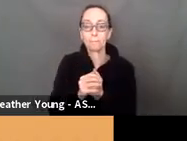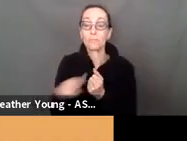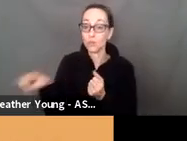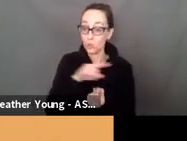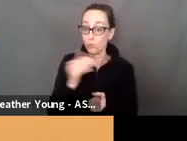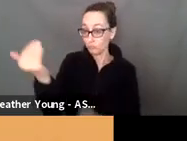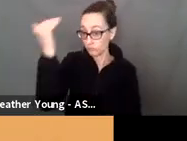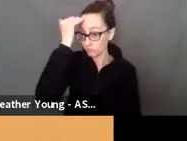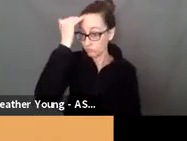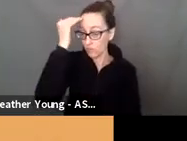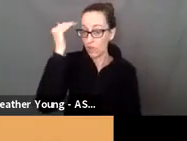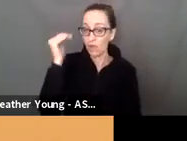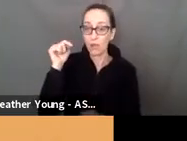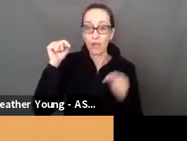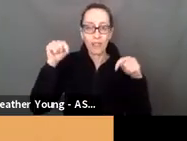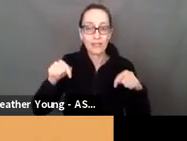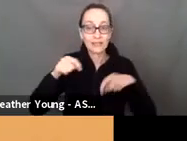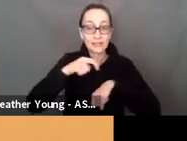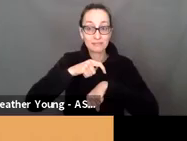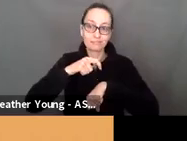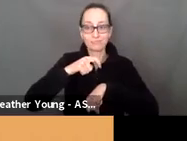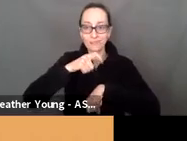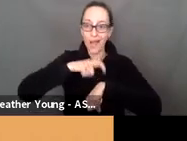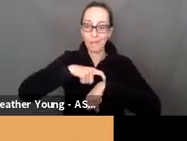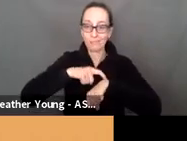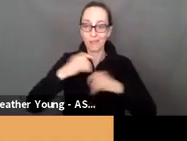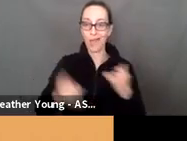all are aware, this time that we're living in has been